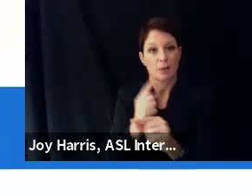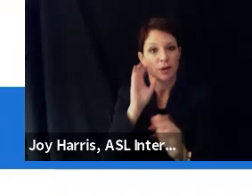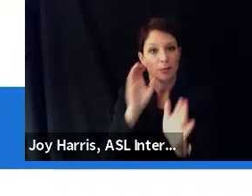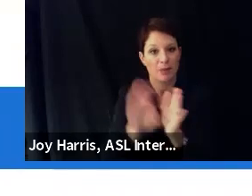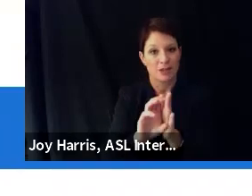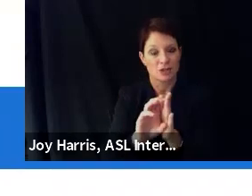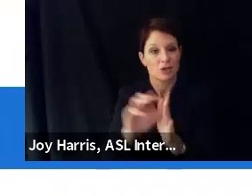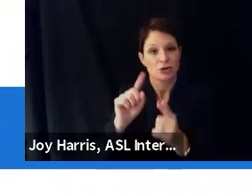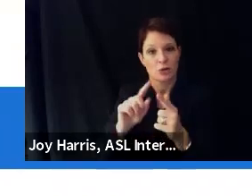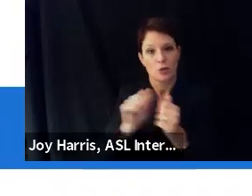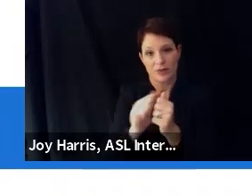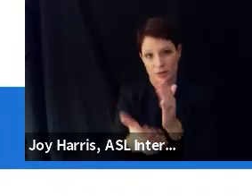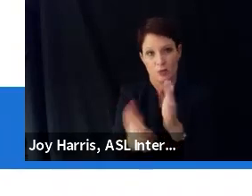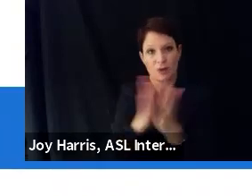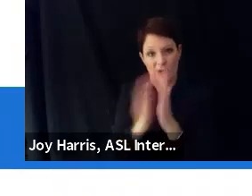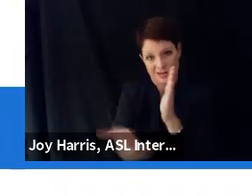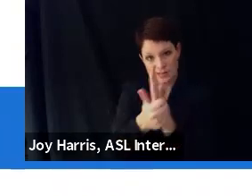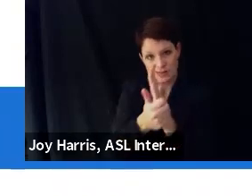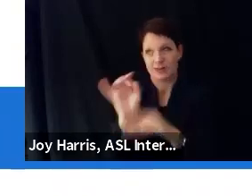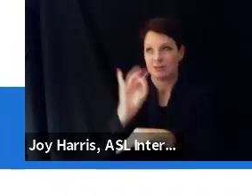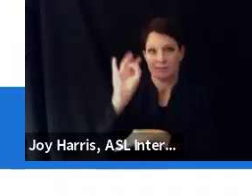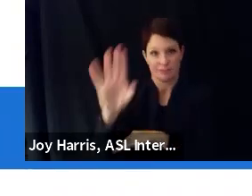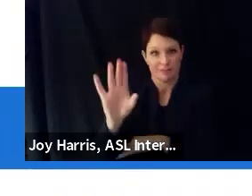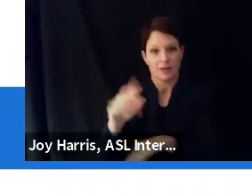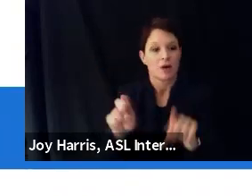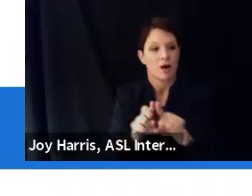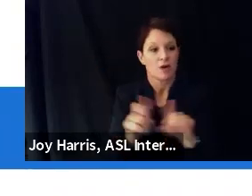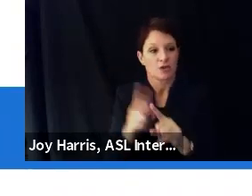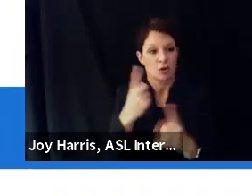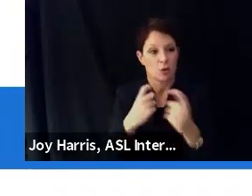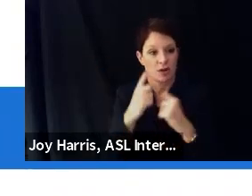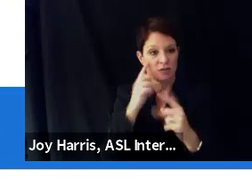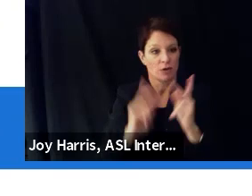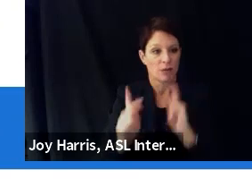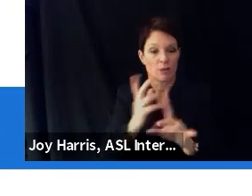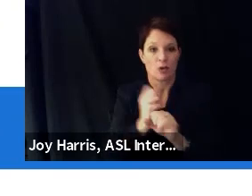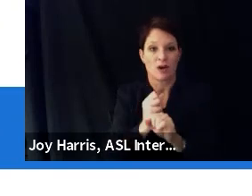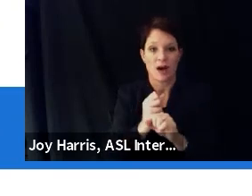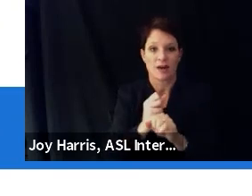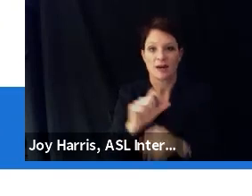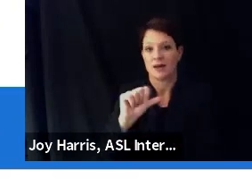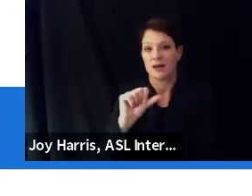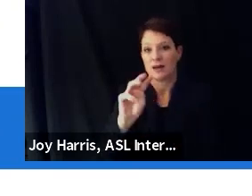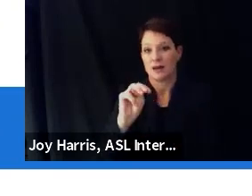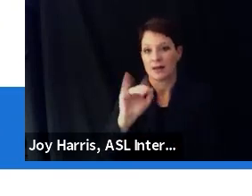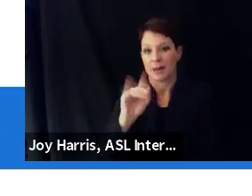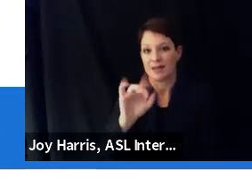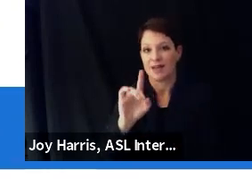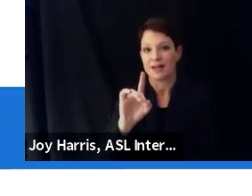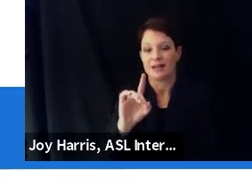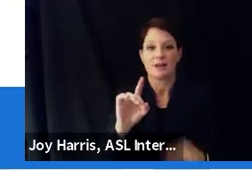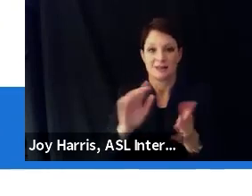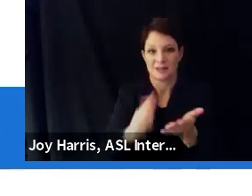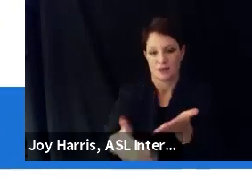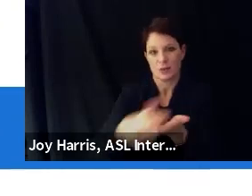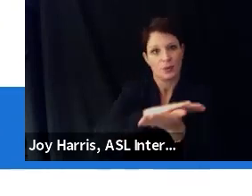the request. And then also there's been some questions for people who have gotten their vaccine card laminated. You can still use it if you go